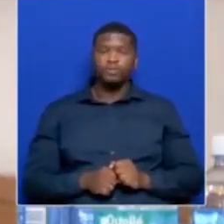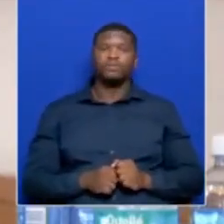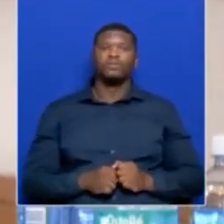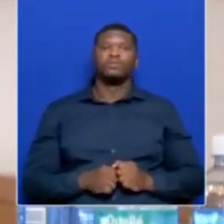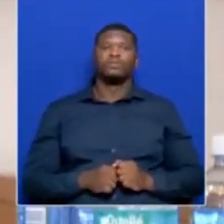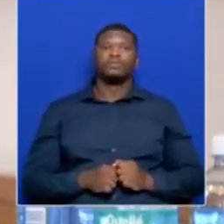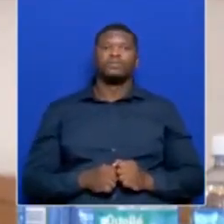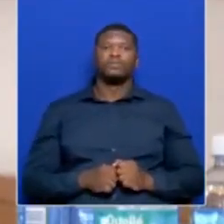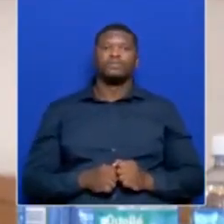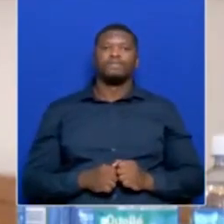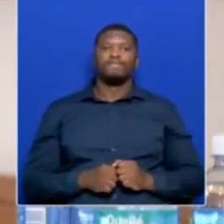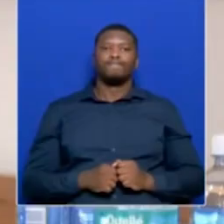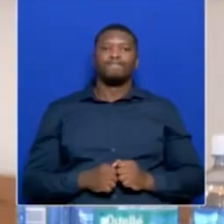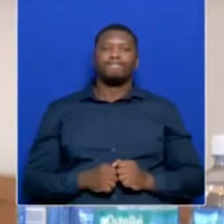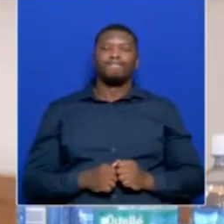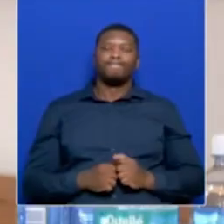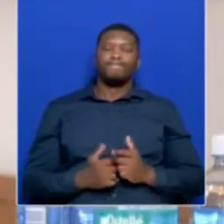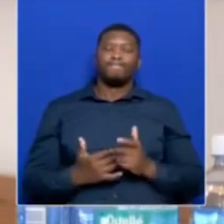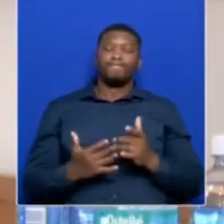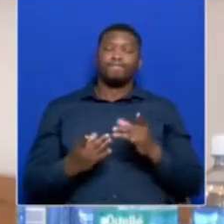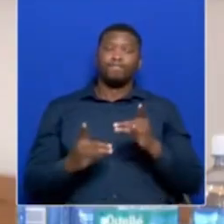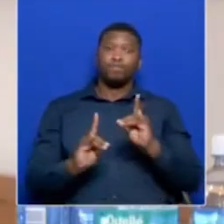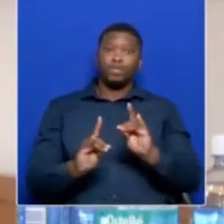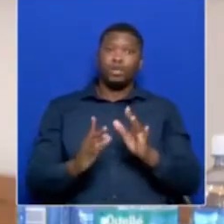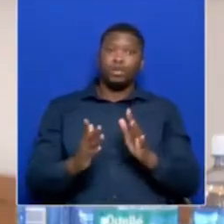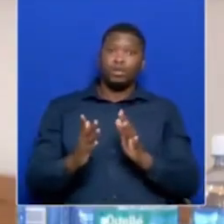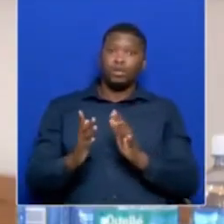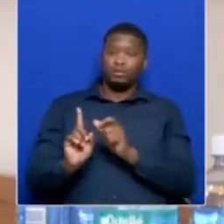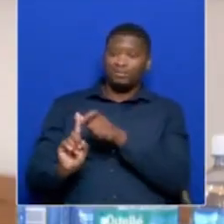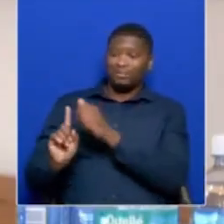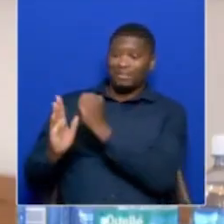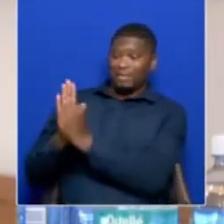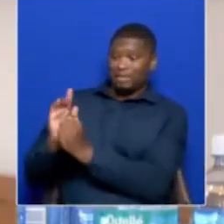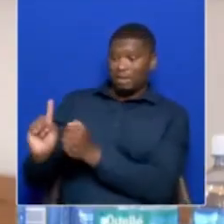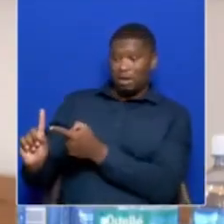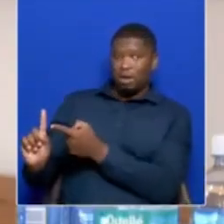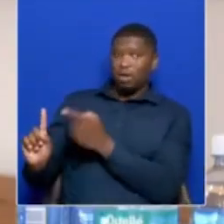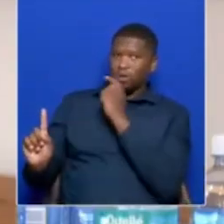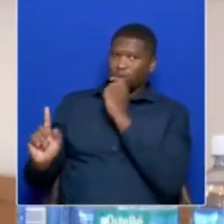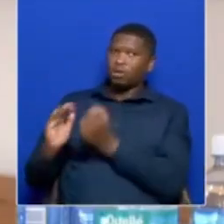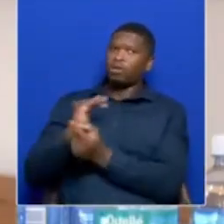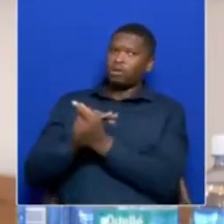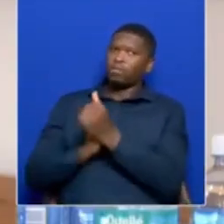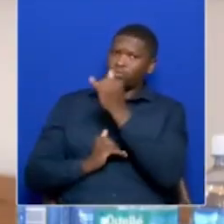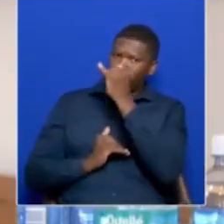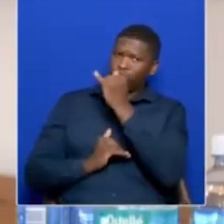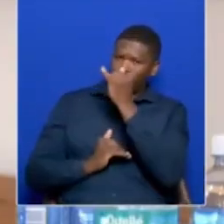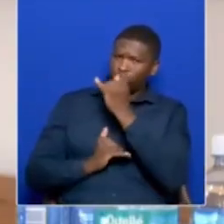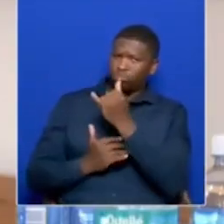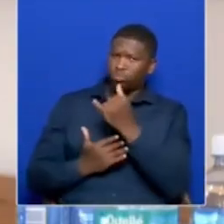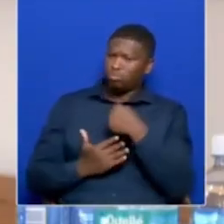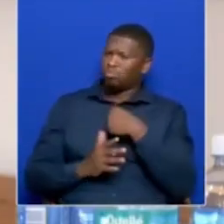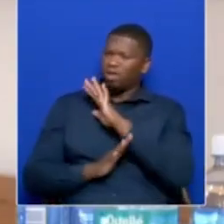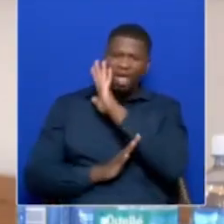Chair, the killing of Makaka was a crime. So I disclosed everything. I